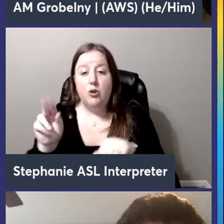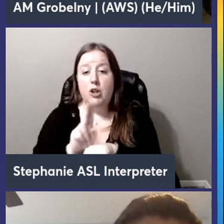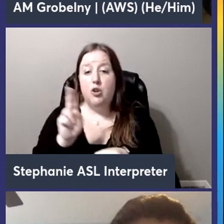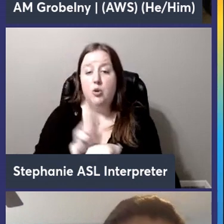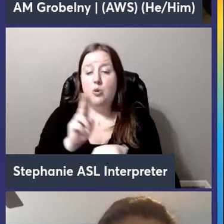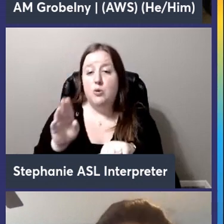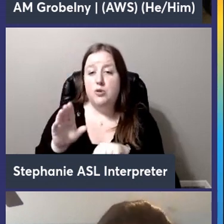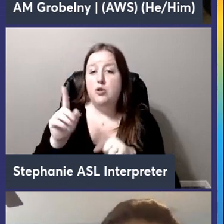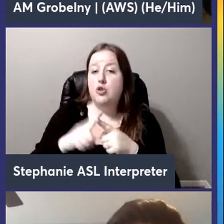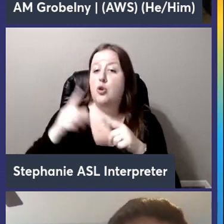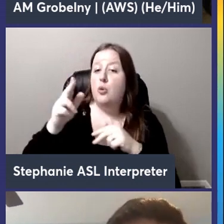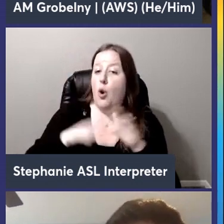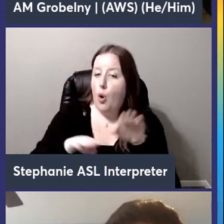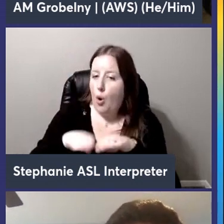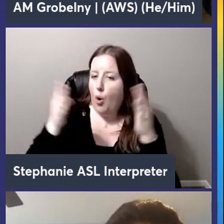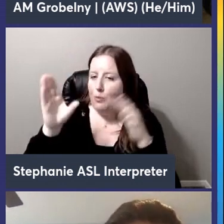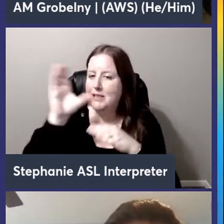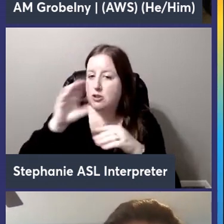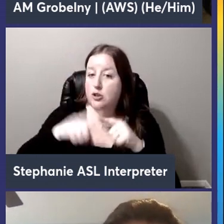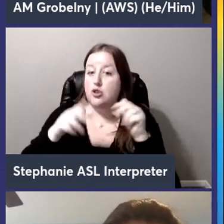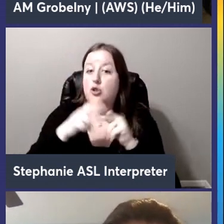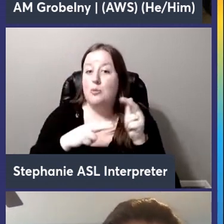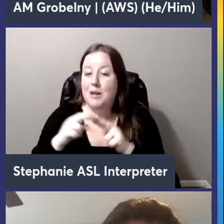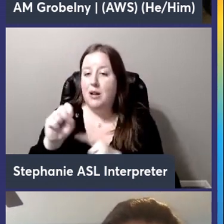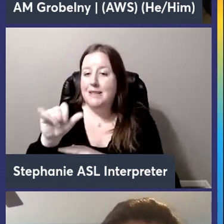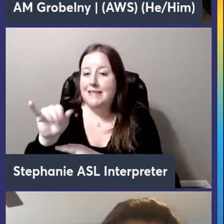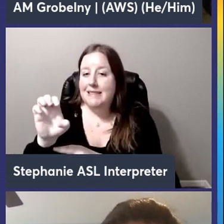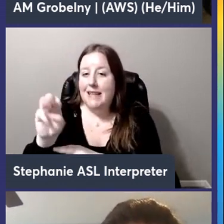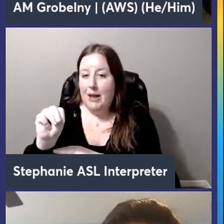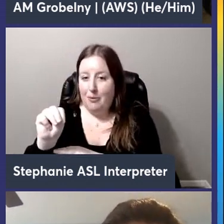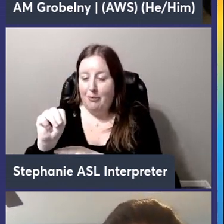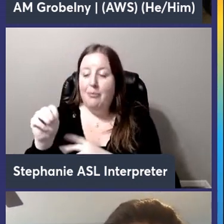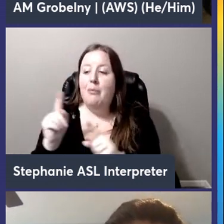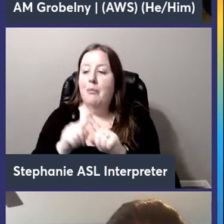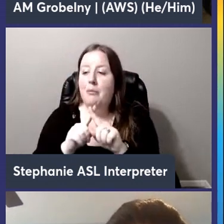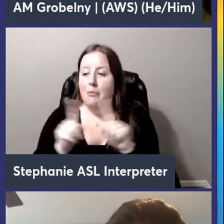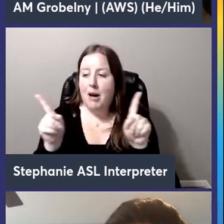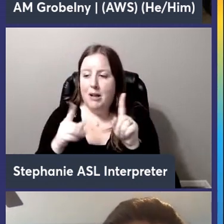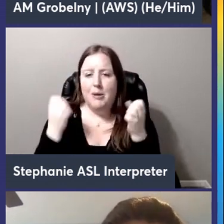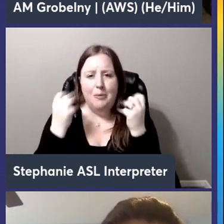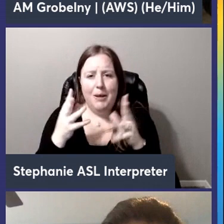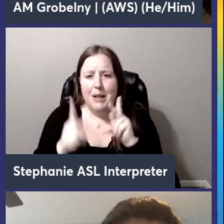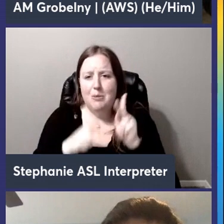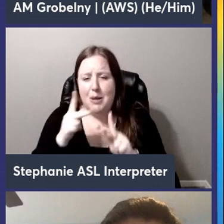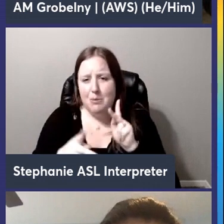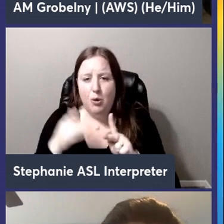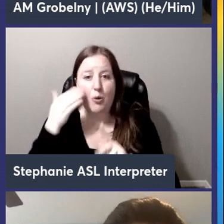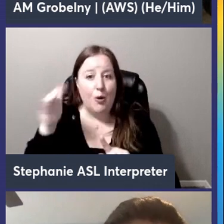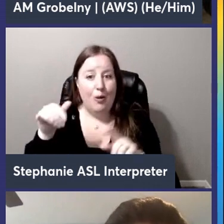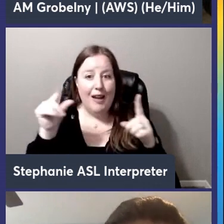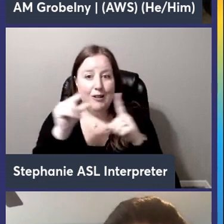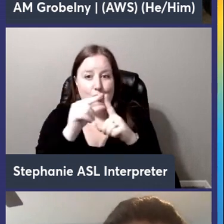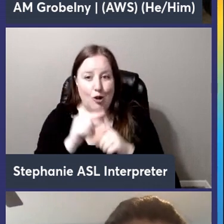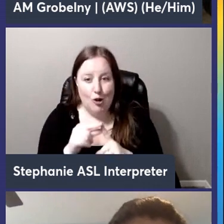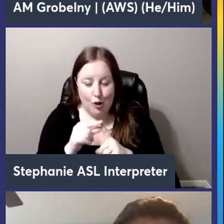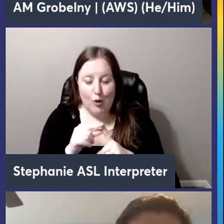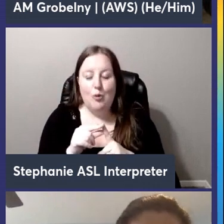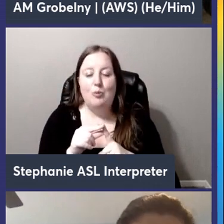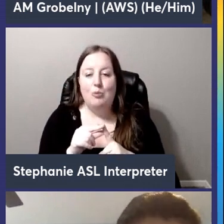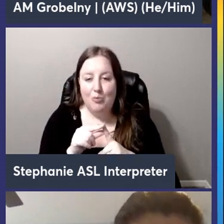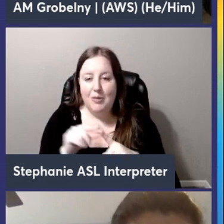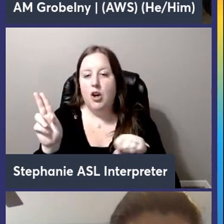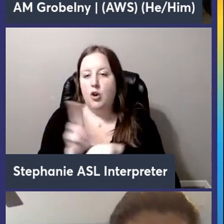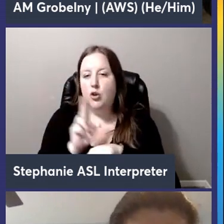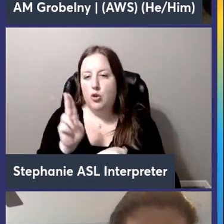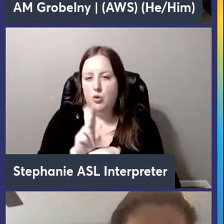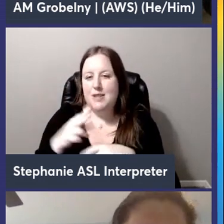SIEM, right? Exactly. But lots of people, especially people who know that term, right, or have heard that term, are using